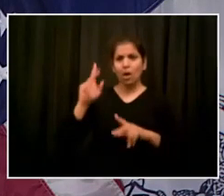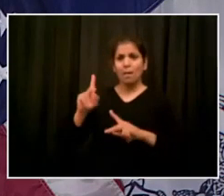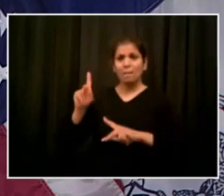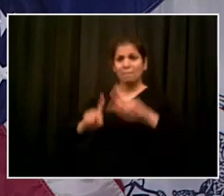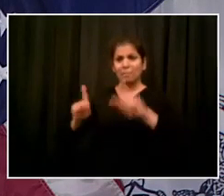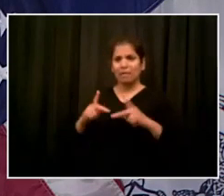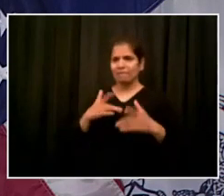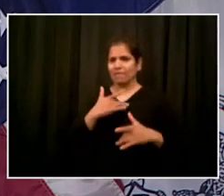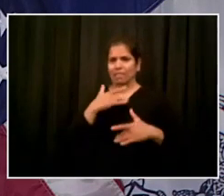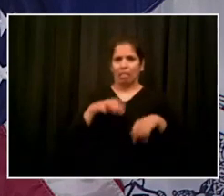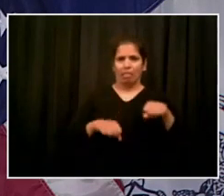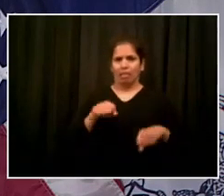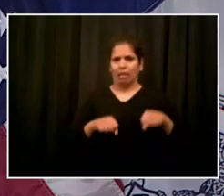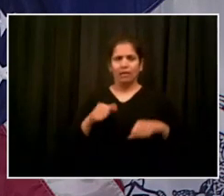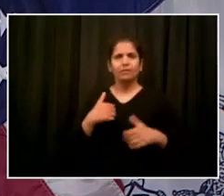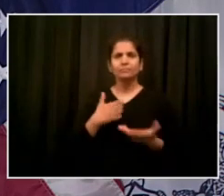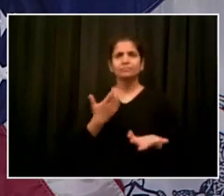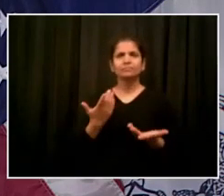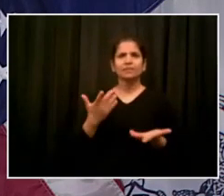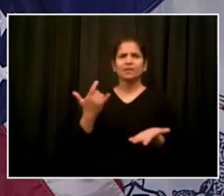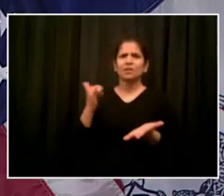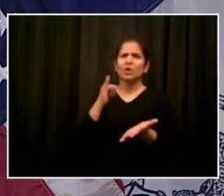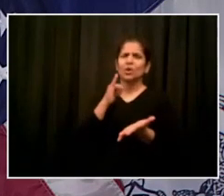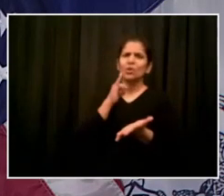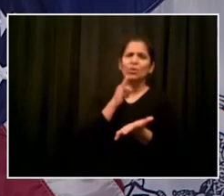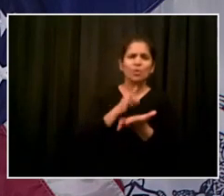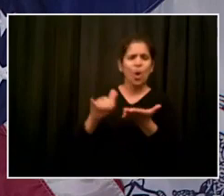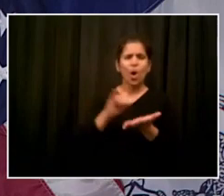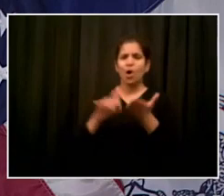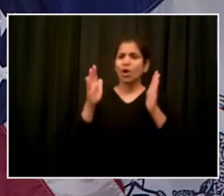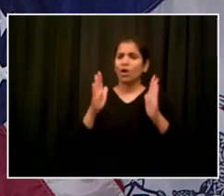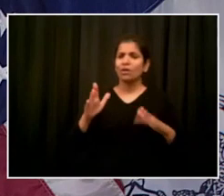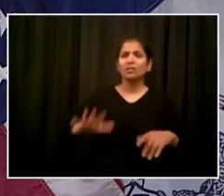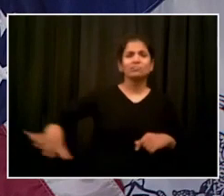I'm curious, do you think that's a sufficient answer for someone who's,